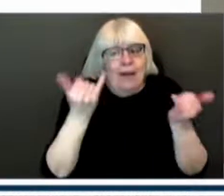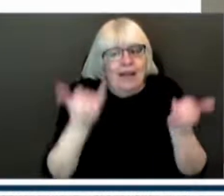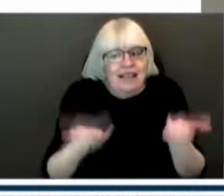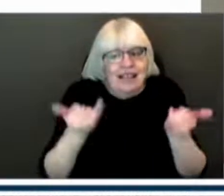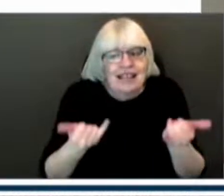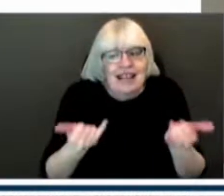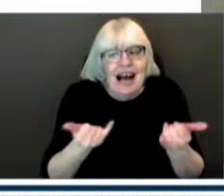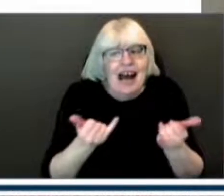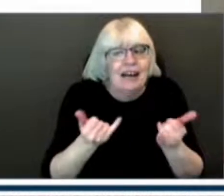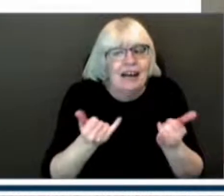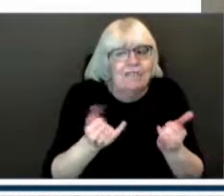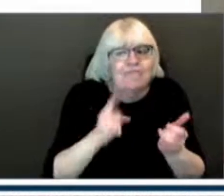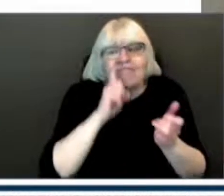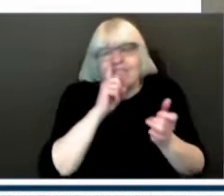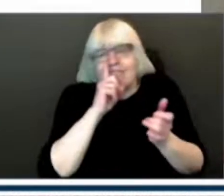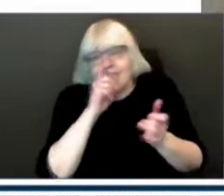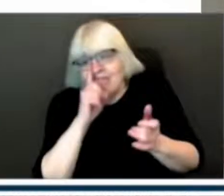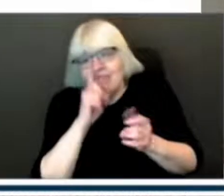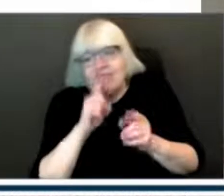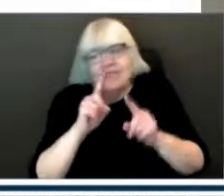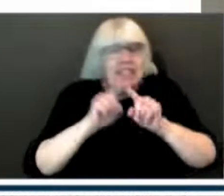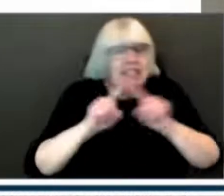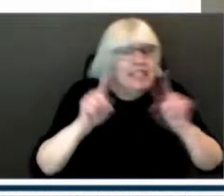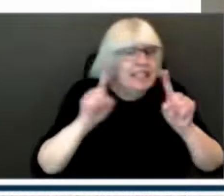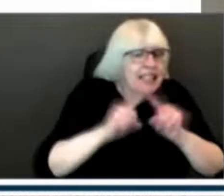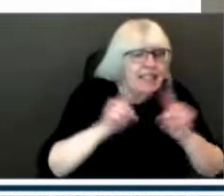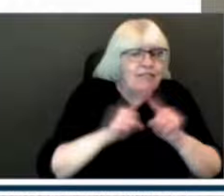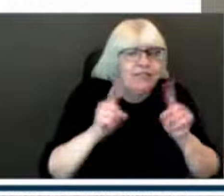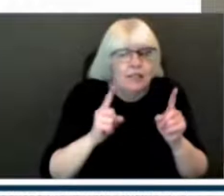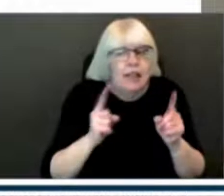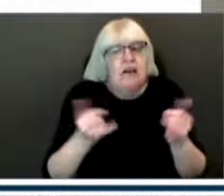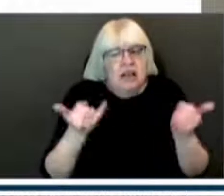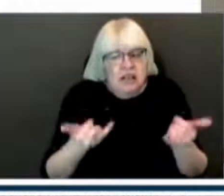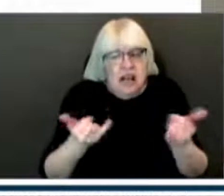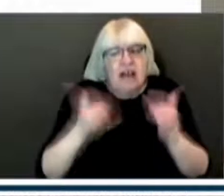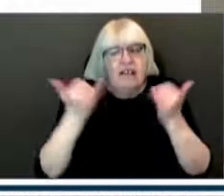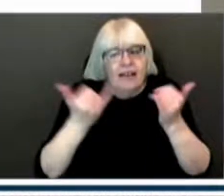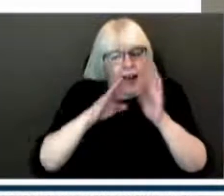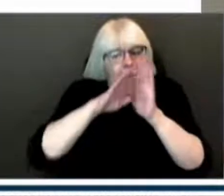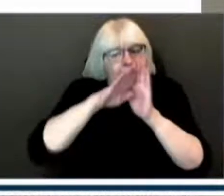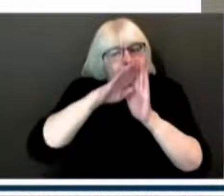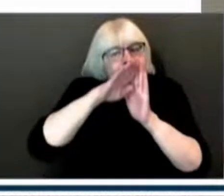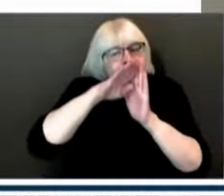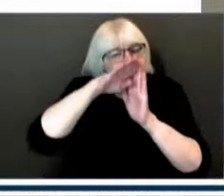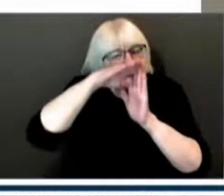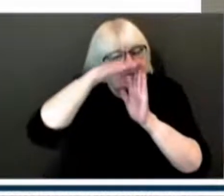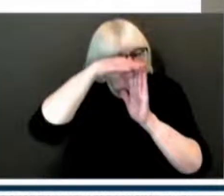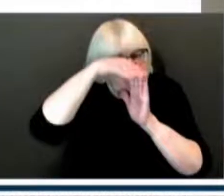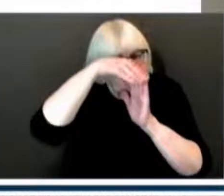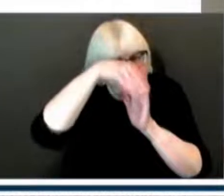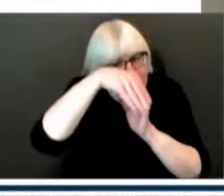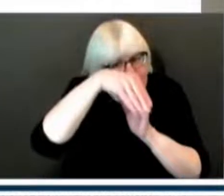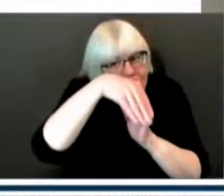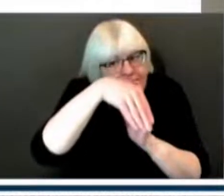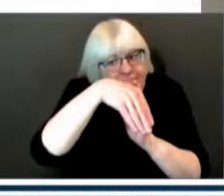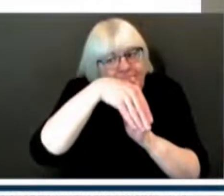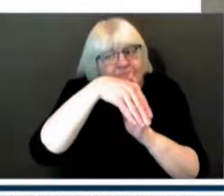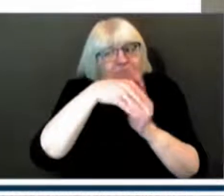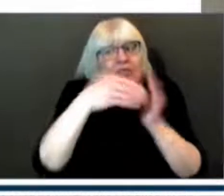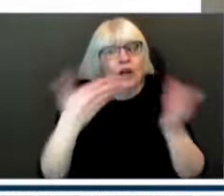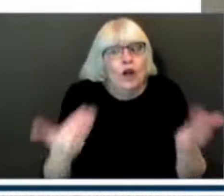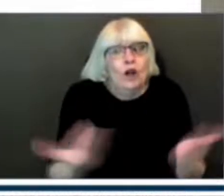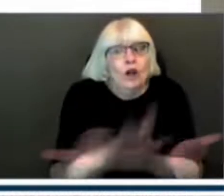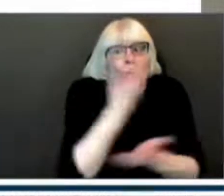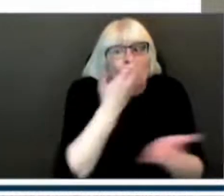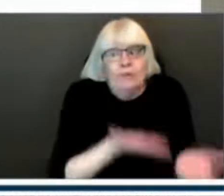are all substantively on decline. Even the number of new admissions to hospital looks like they've reached their peak, but